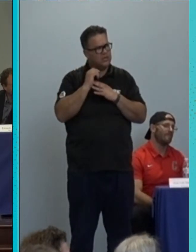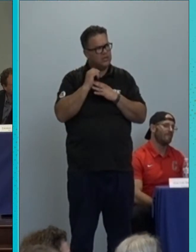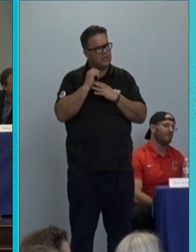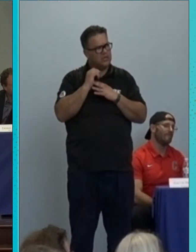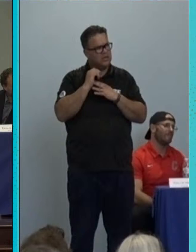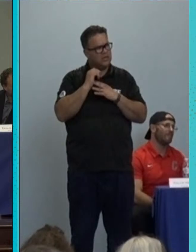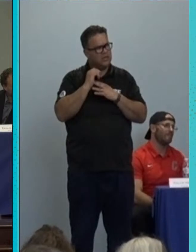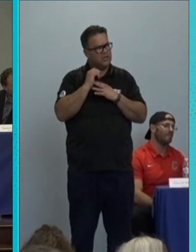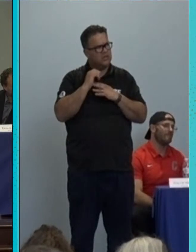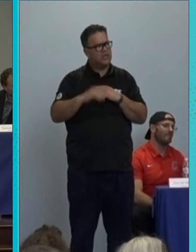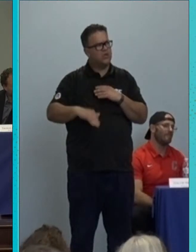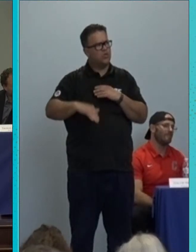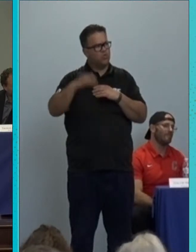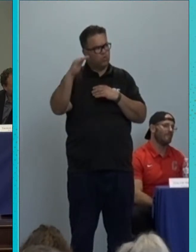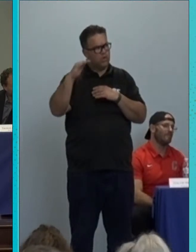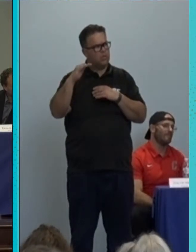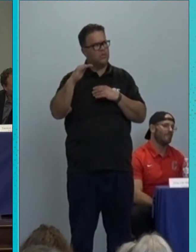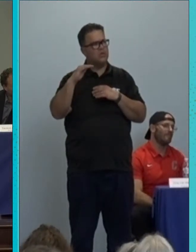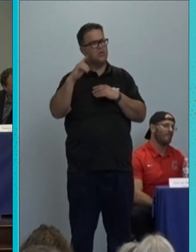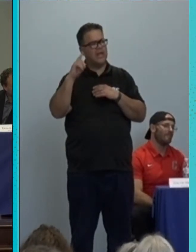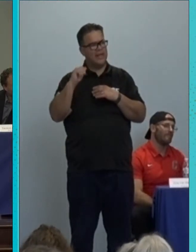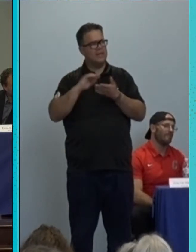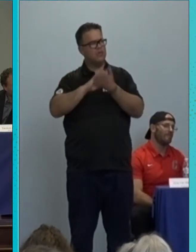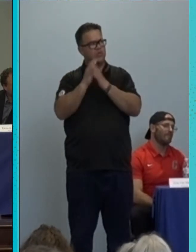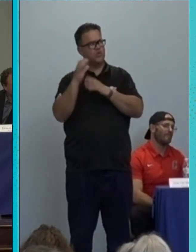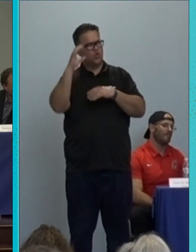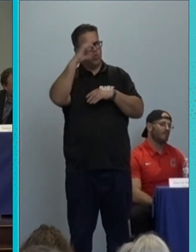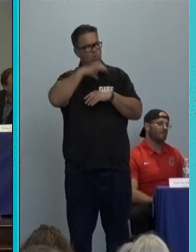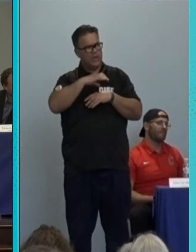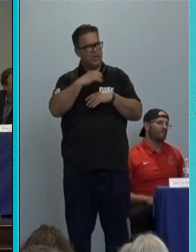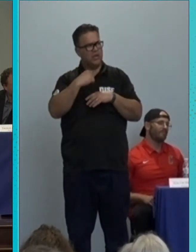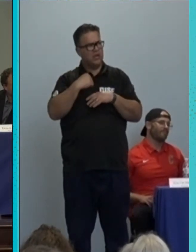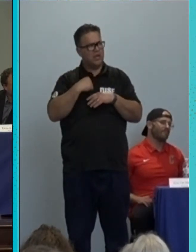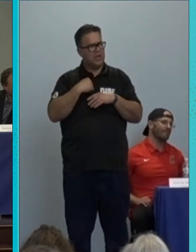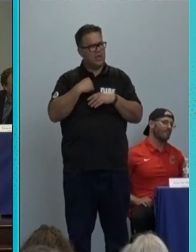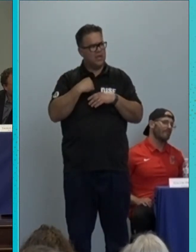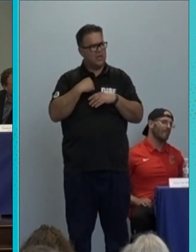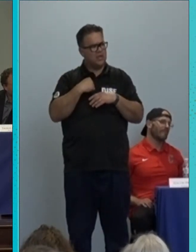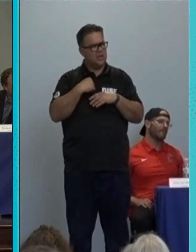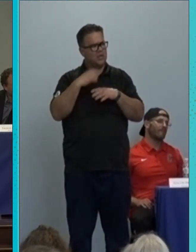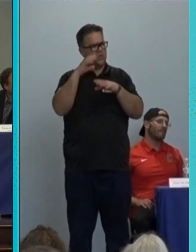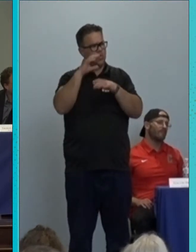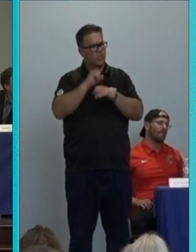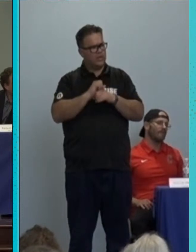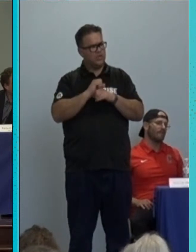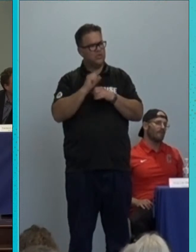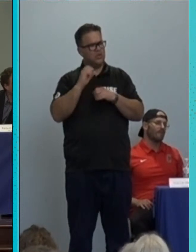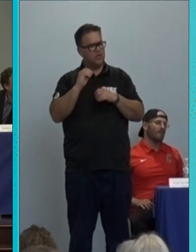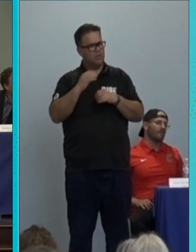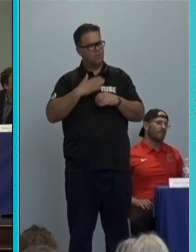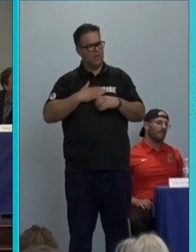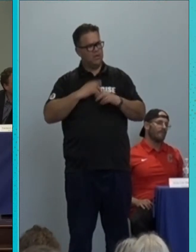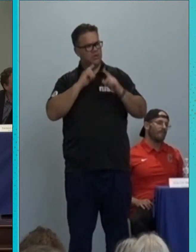Growing up in LA Orange, I grew accustomed to weird, so I probably would have reacted to you the same way.